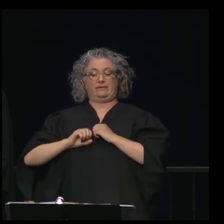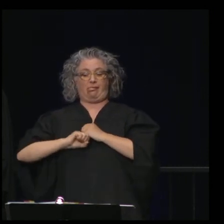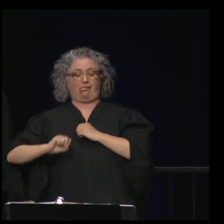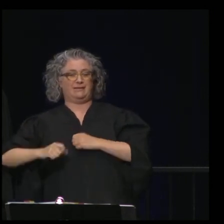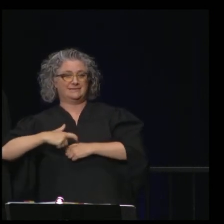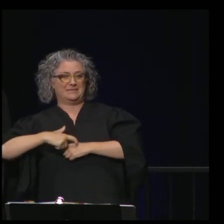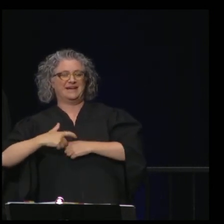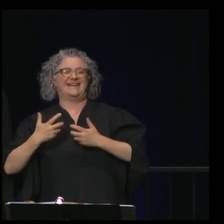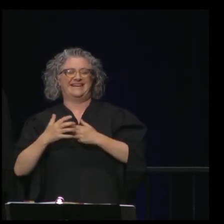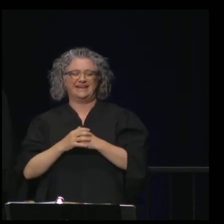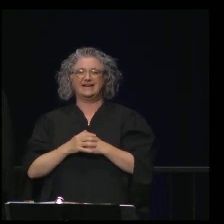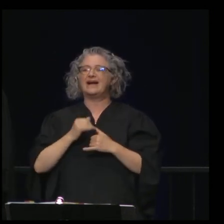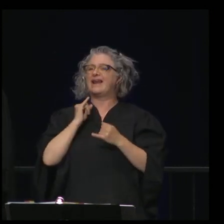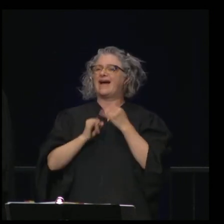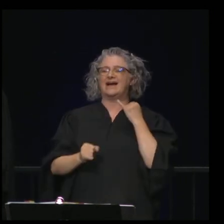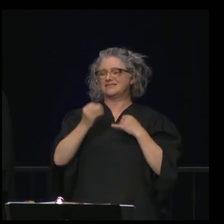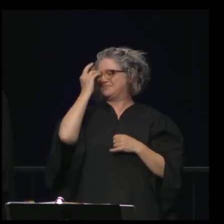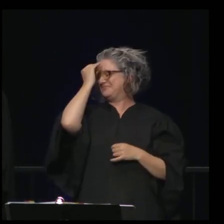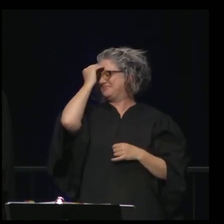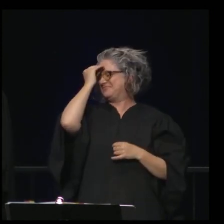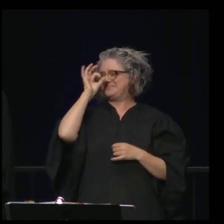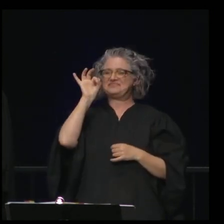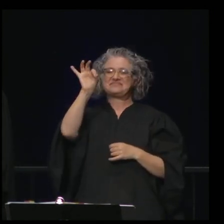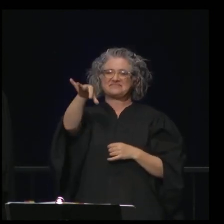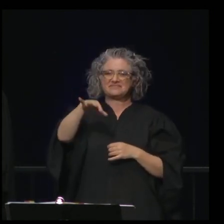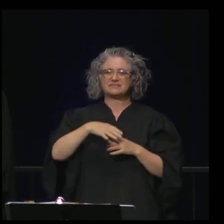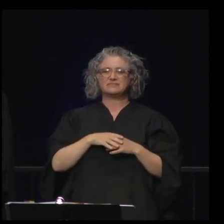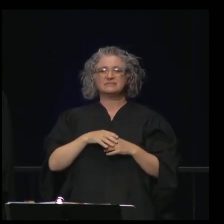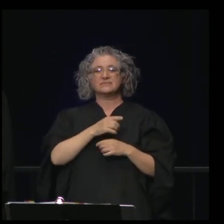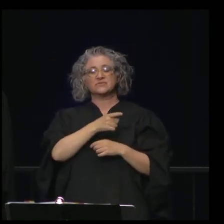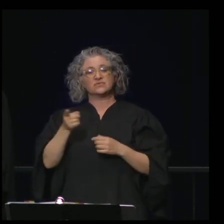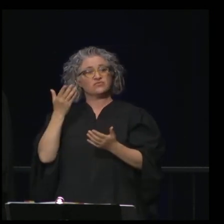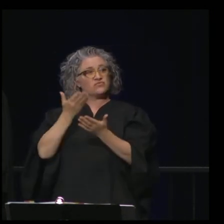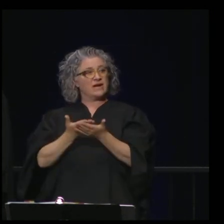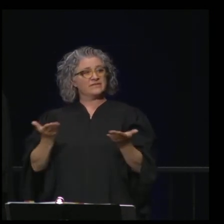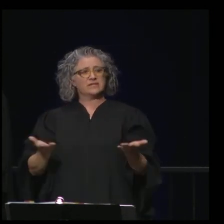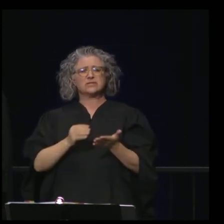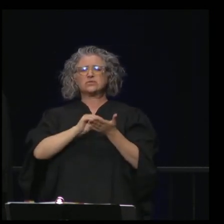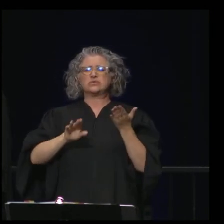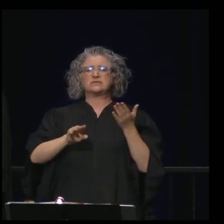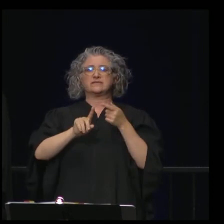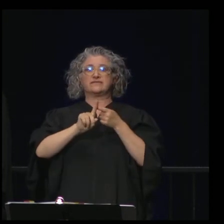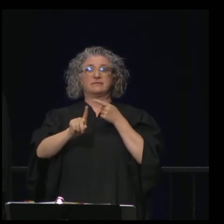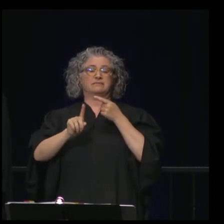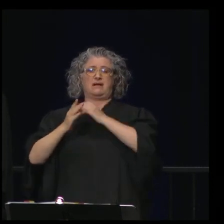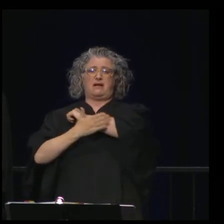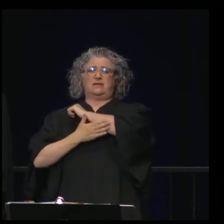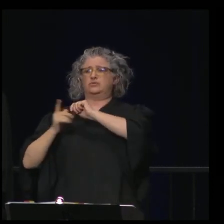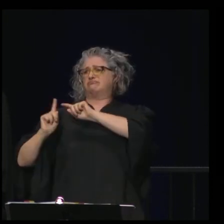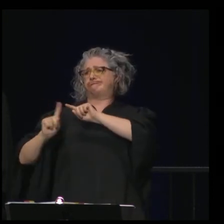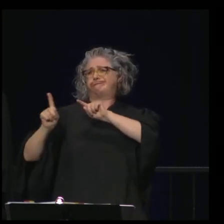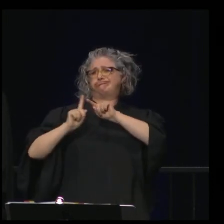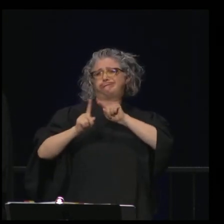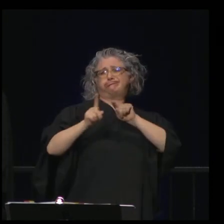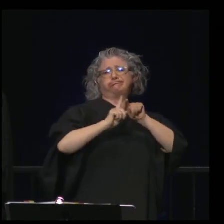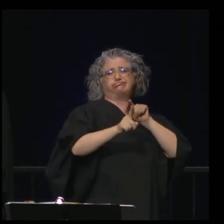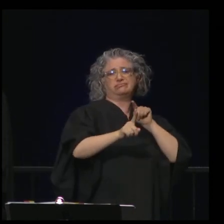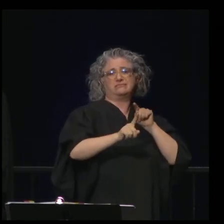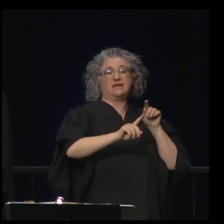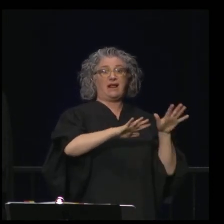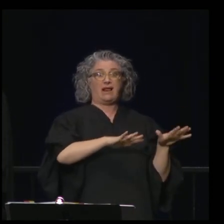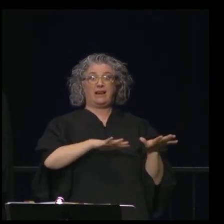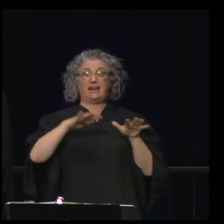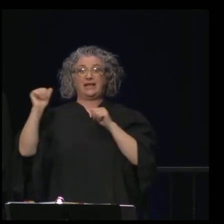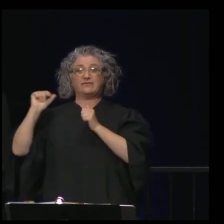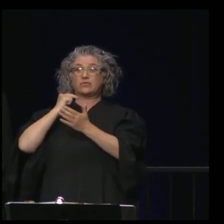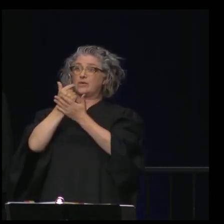Let me close with one last thought. You arrived here as students from around the world. You will leave here as graduates, and